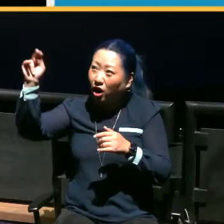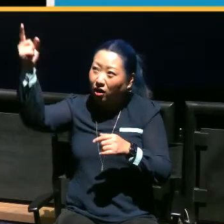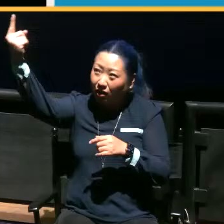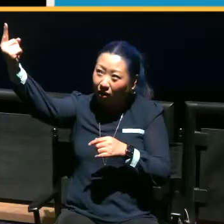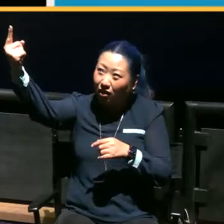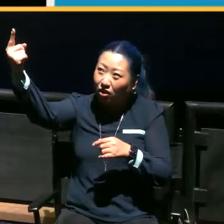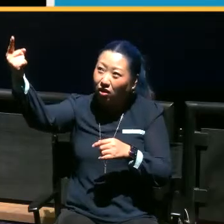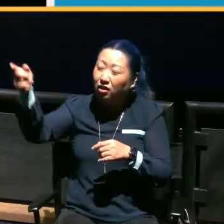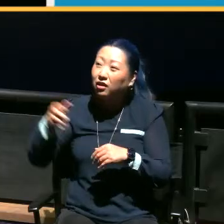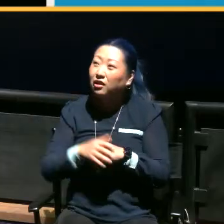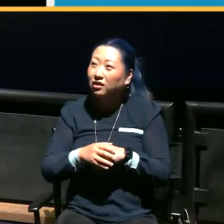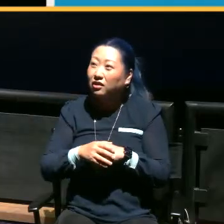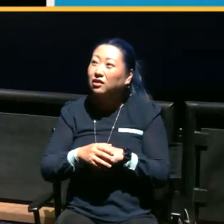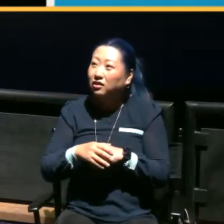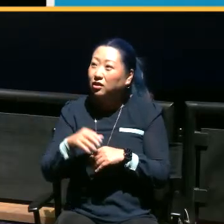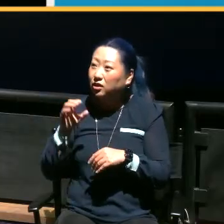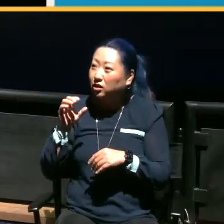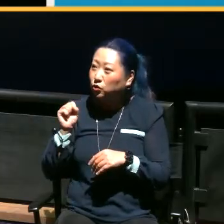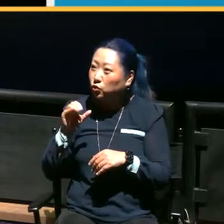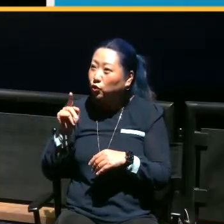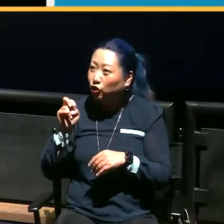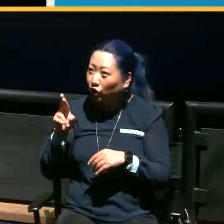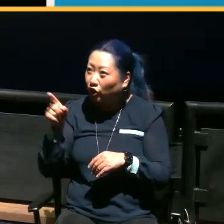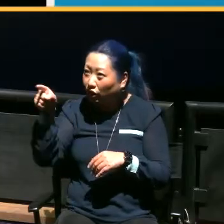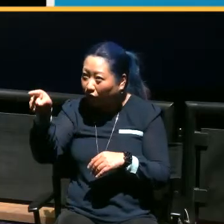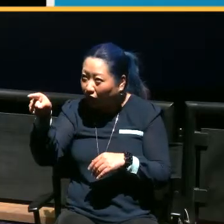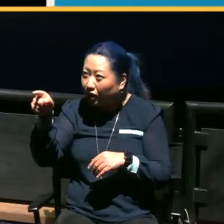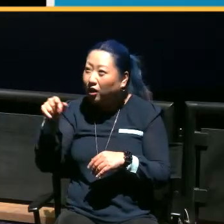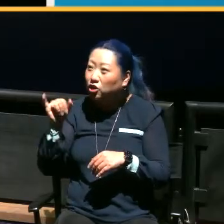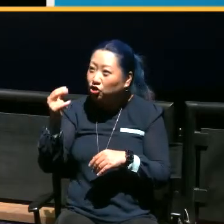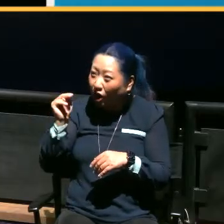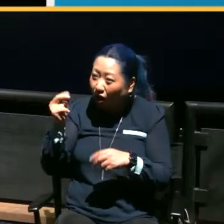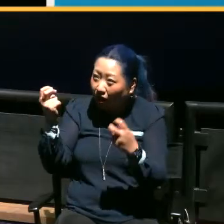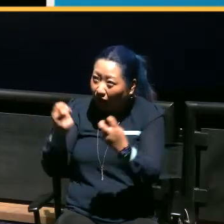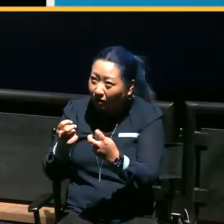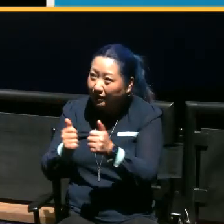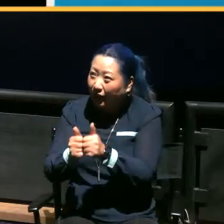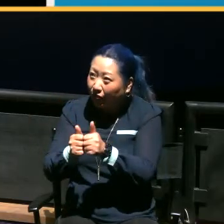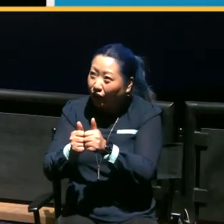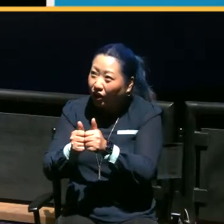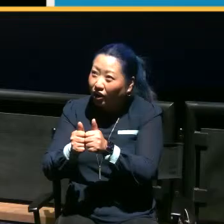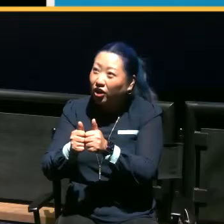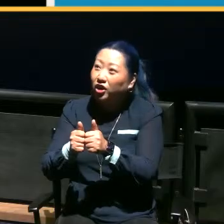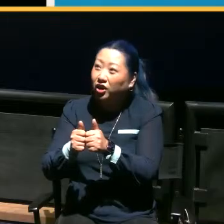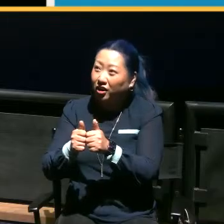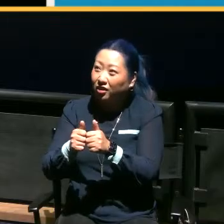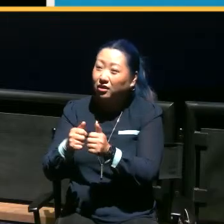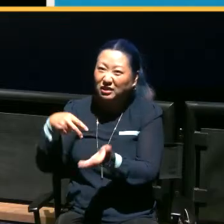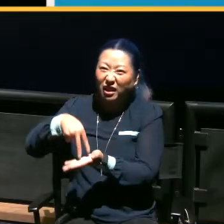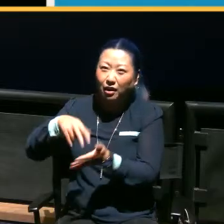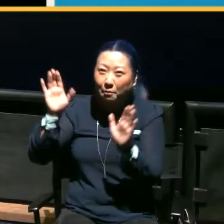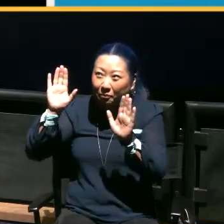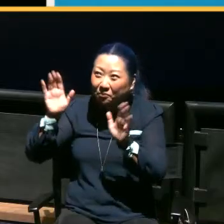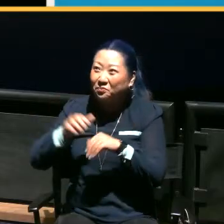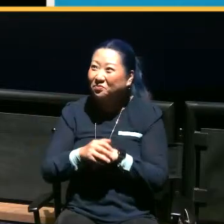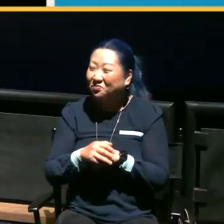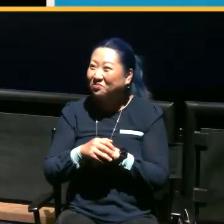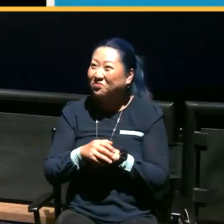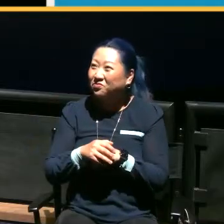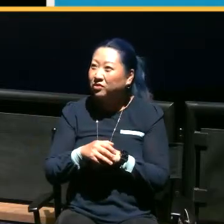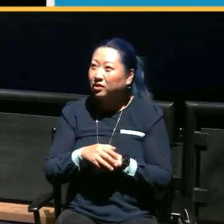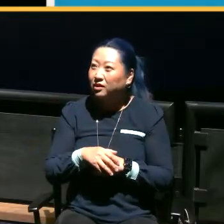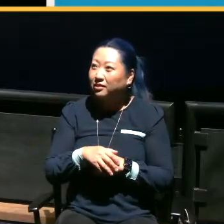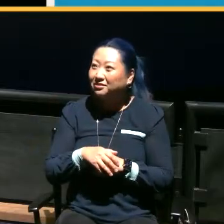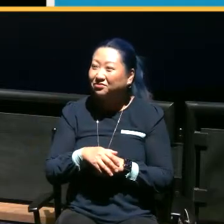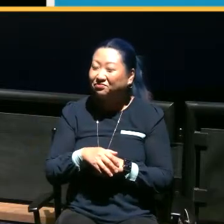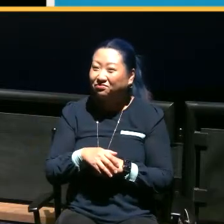right there. There's Scooter right there. And then John's right next to him. There he is. John was